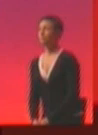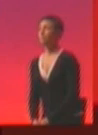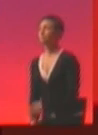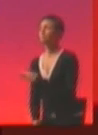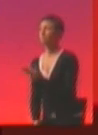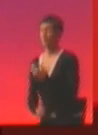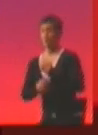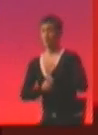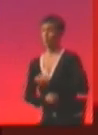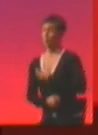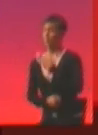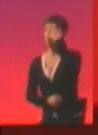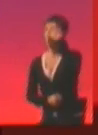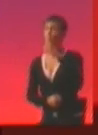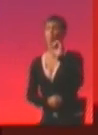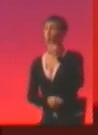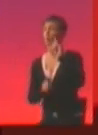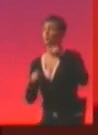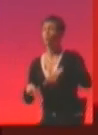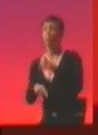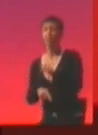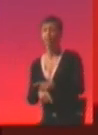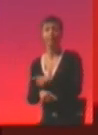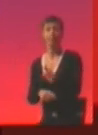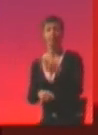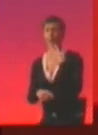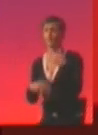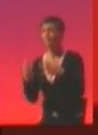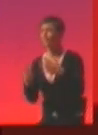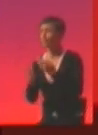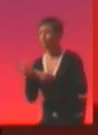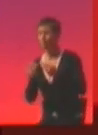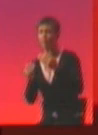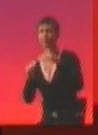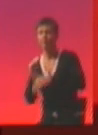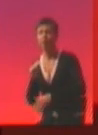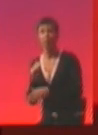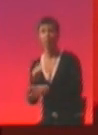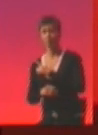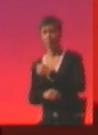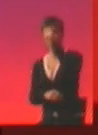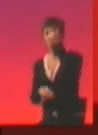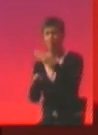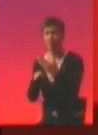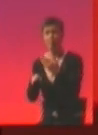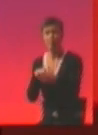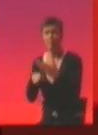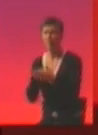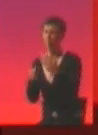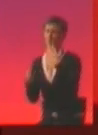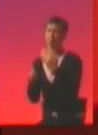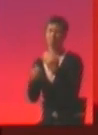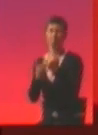Conference, our Labour government won't turn its back on people hit by recession or global crisis, because we know unemployment hurts and